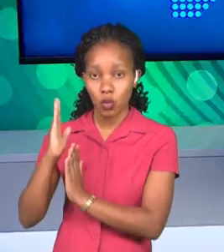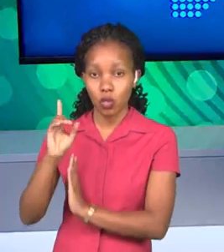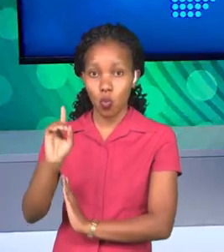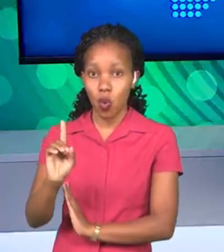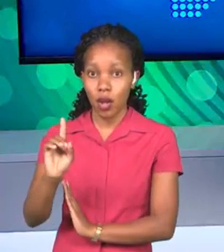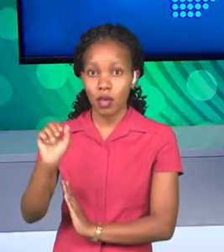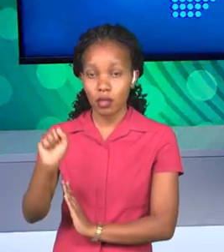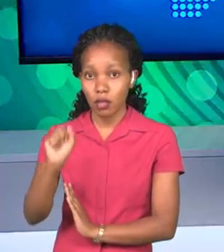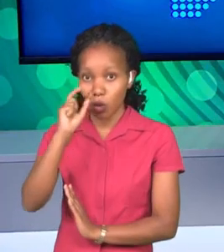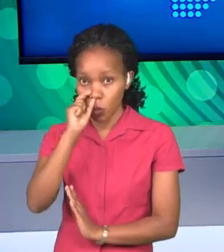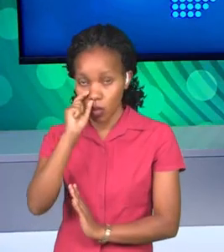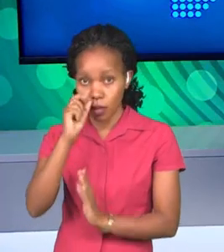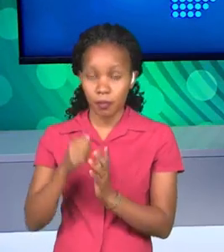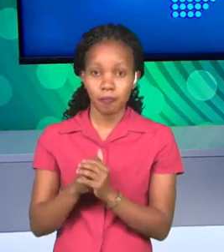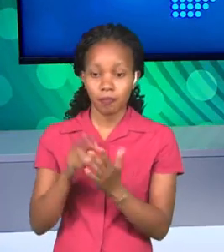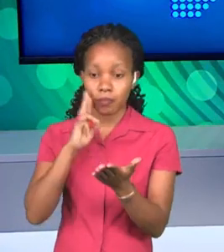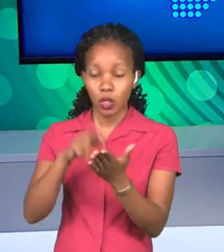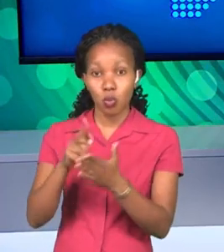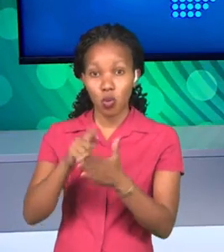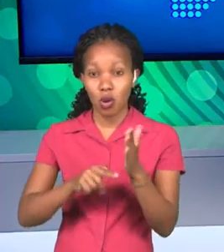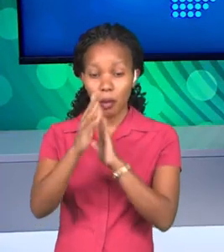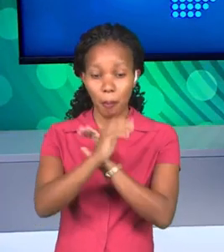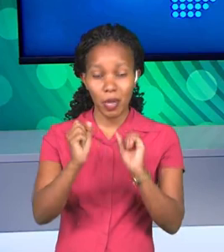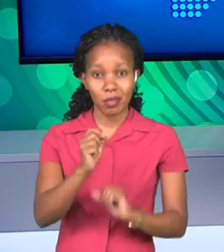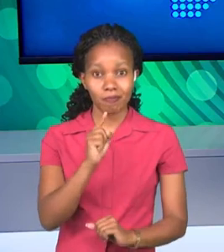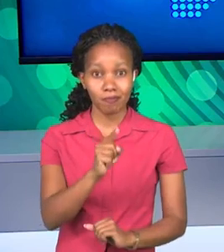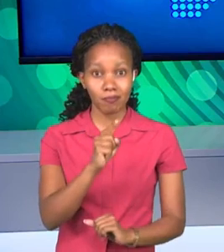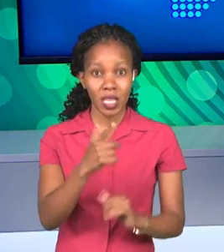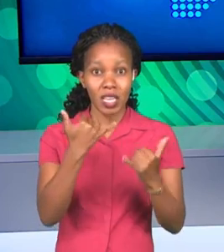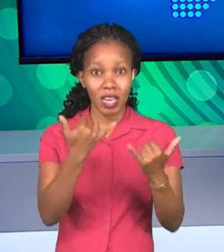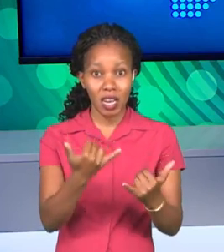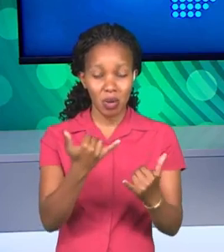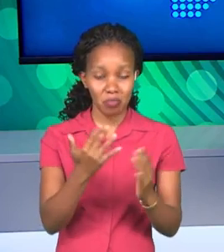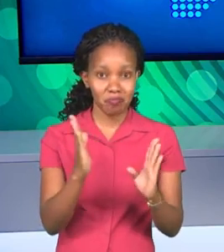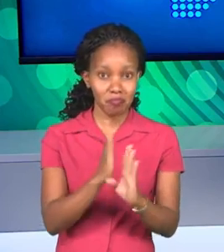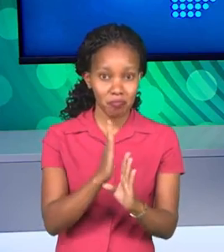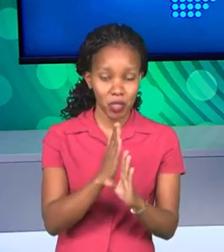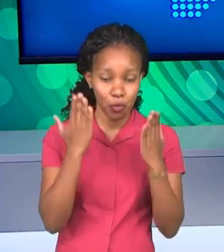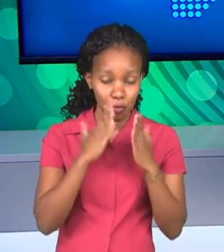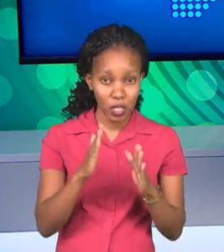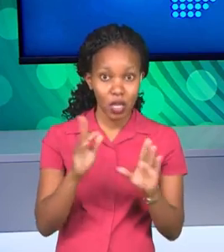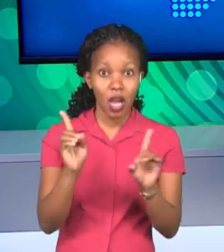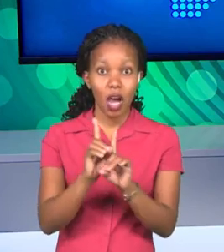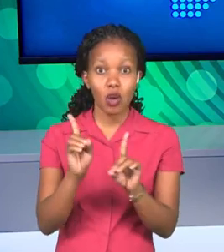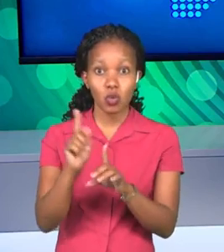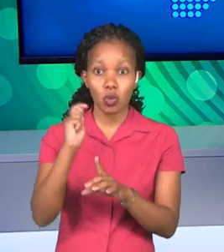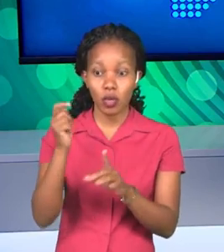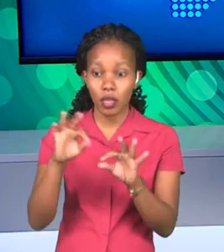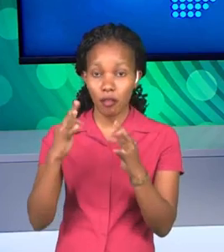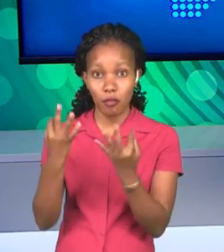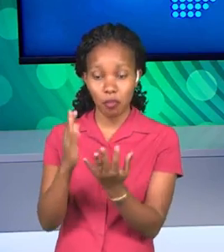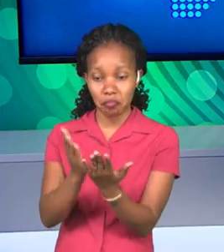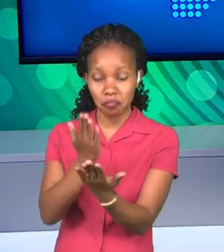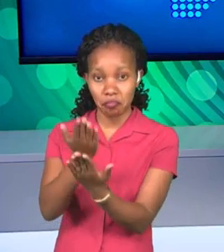in Khartoum. It is reported that al-Bashir is currently in solitary confinement. Plus, a Kenyan family files